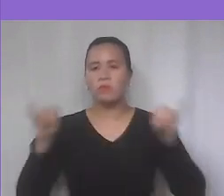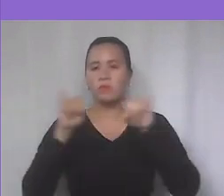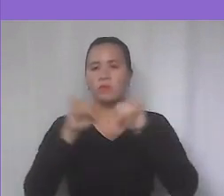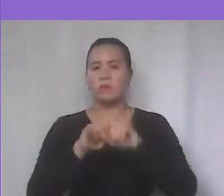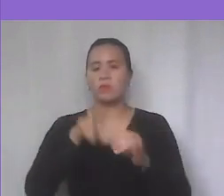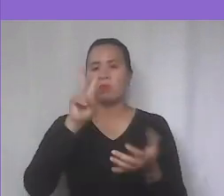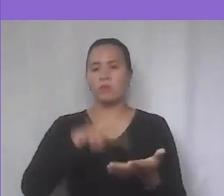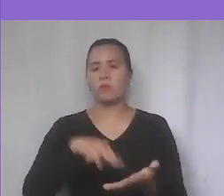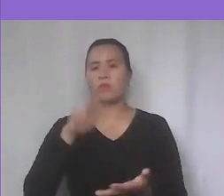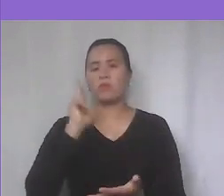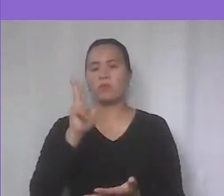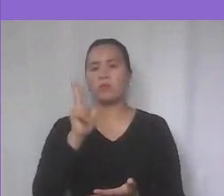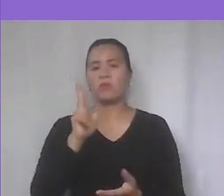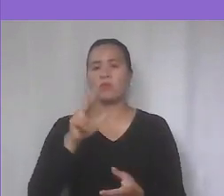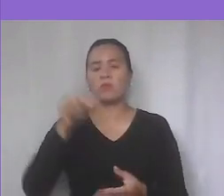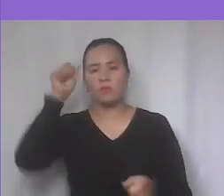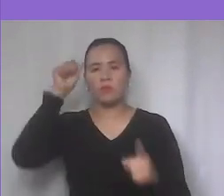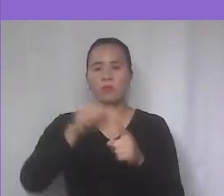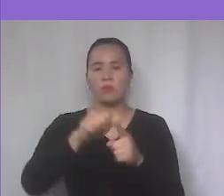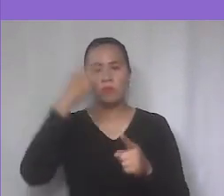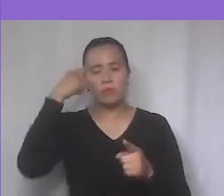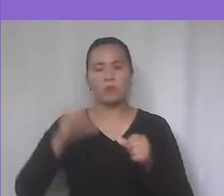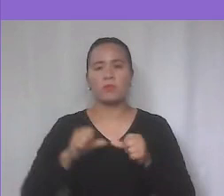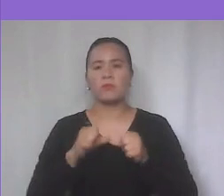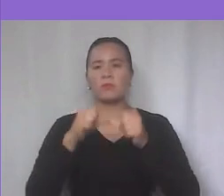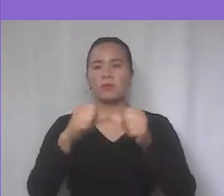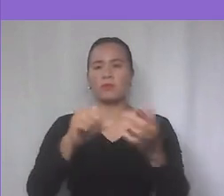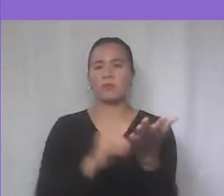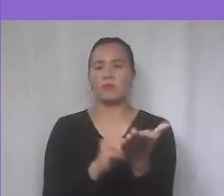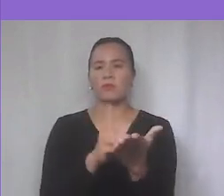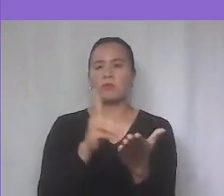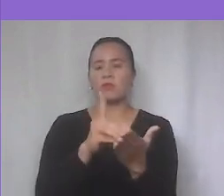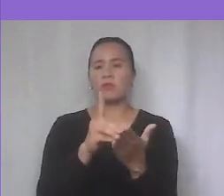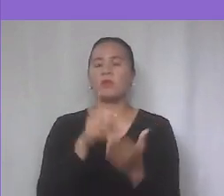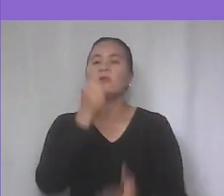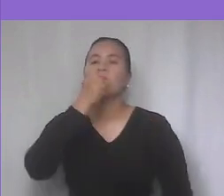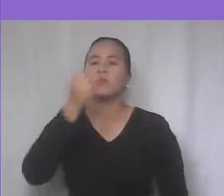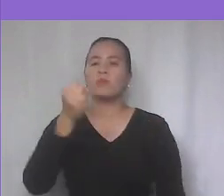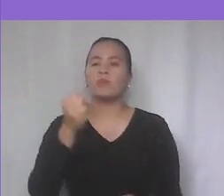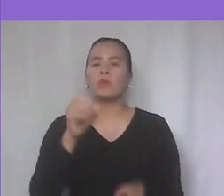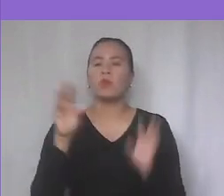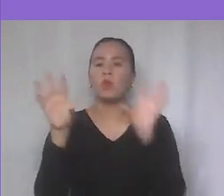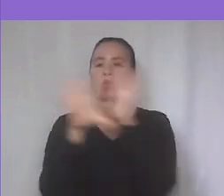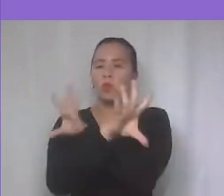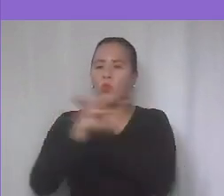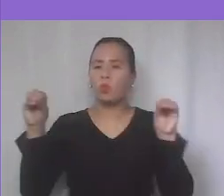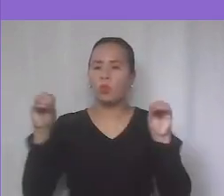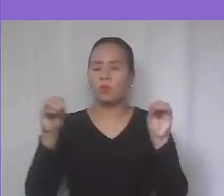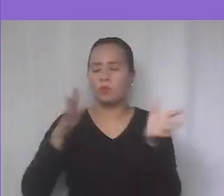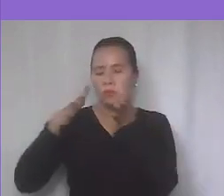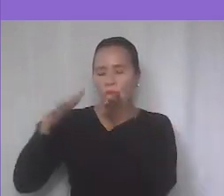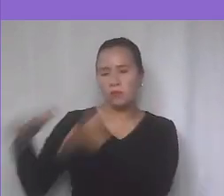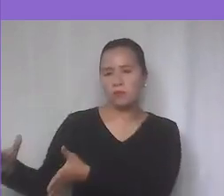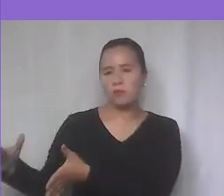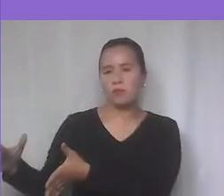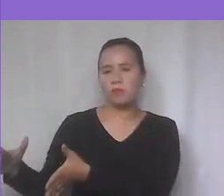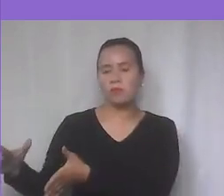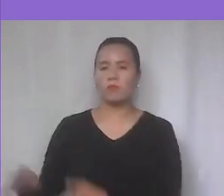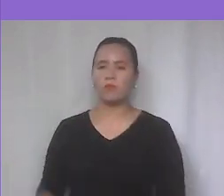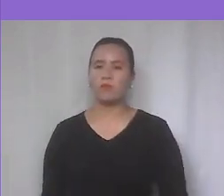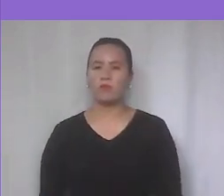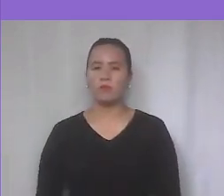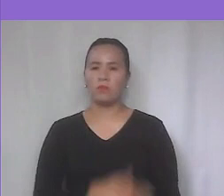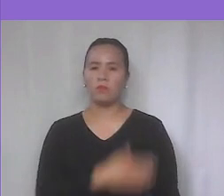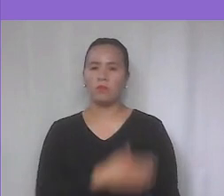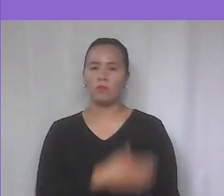Sustainable Development to ensure that no one is left behind. The commitment to realizing the